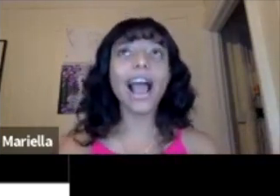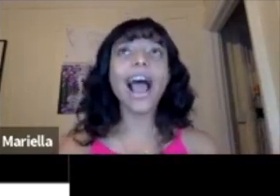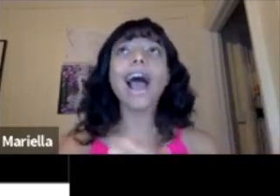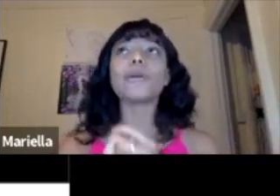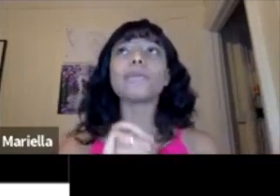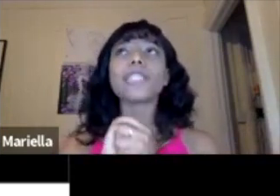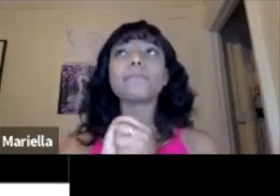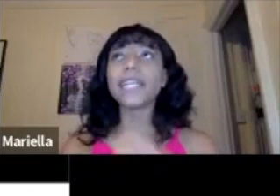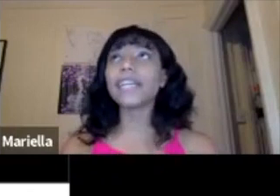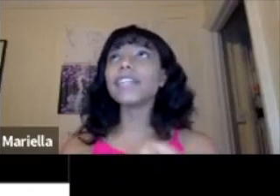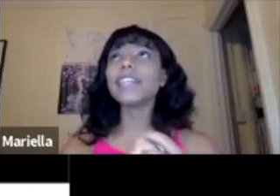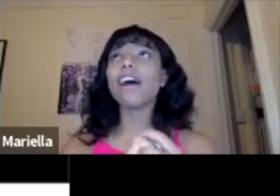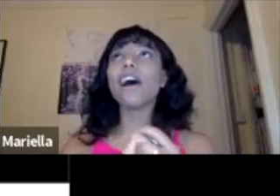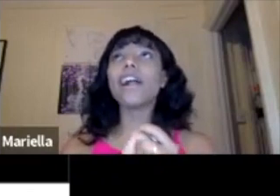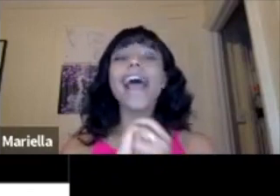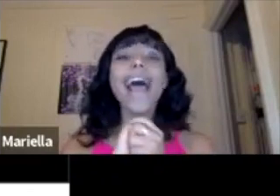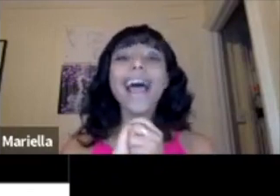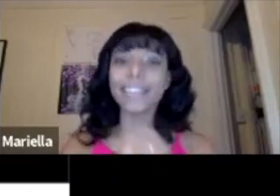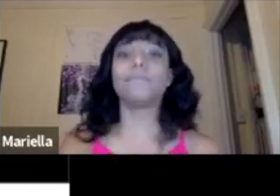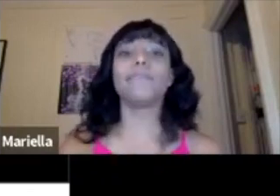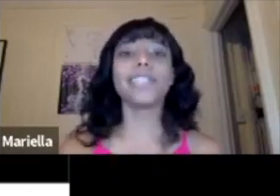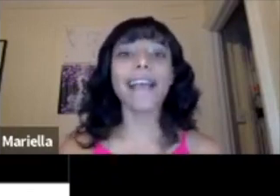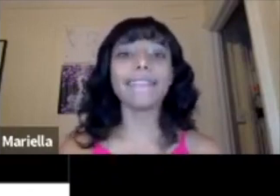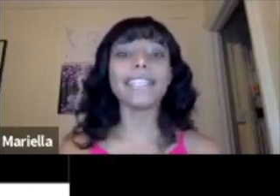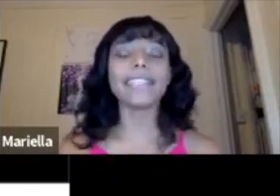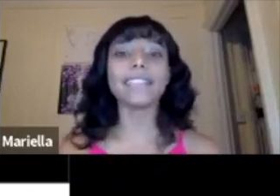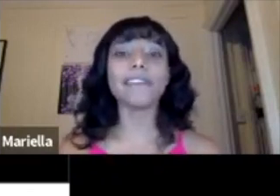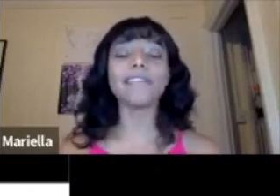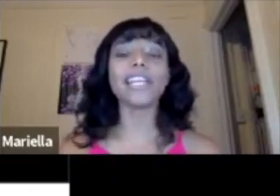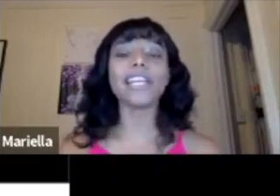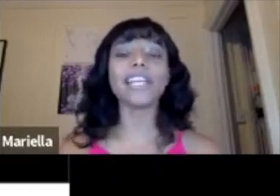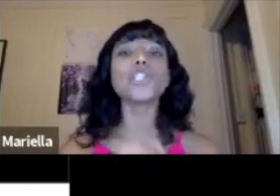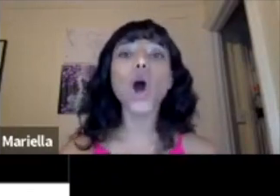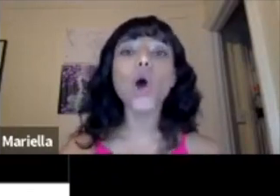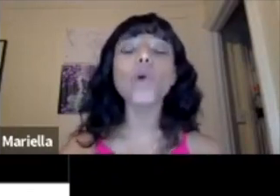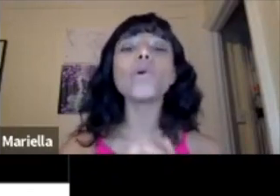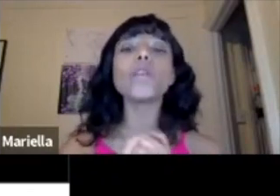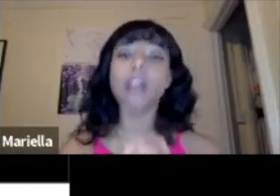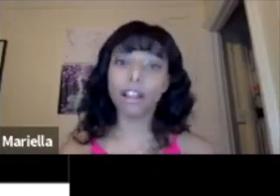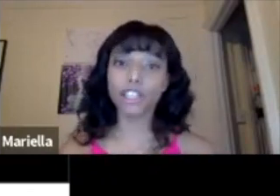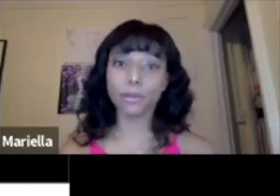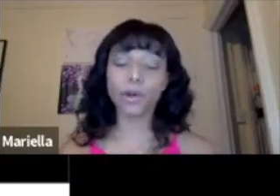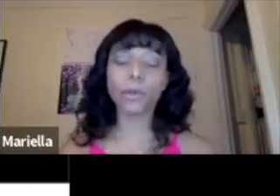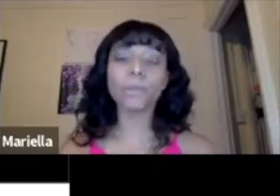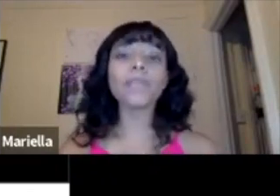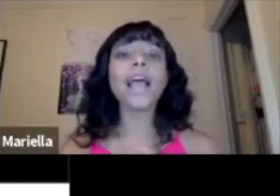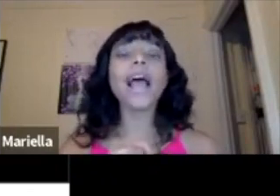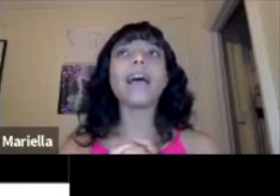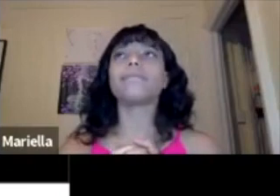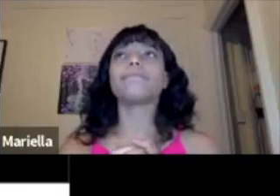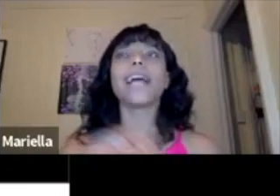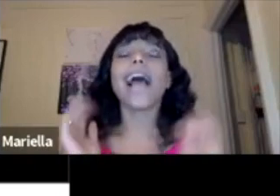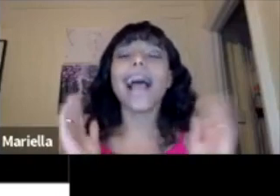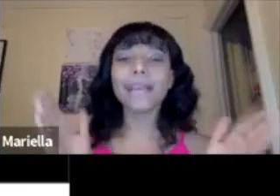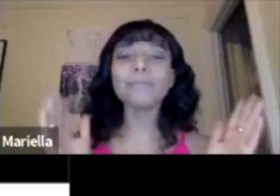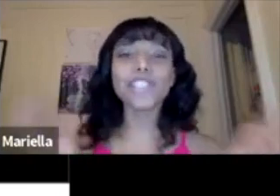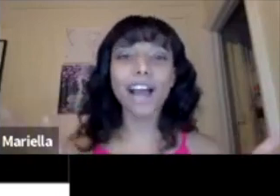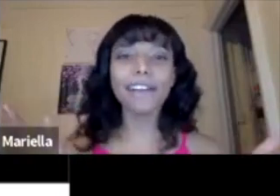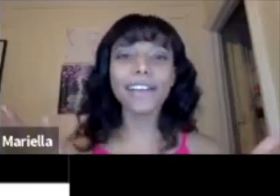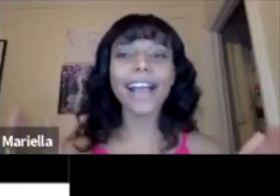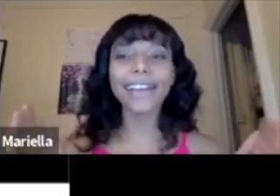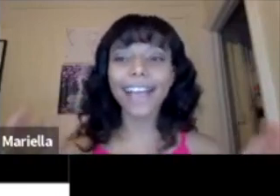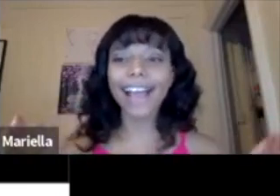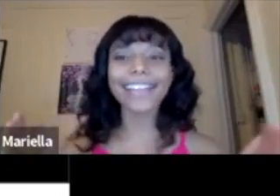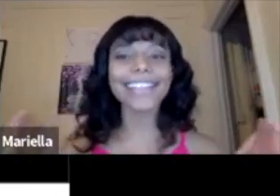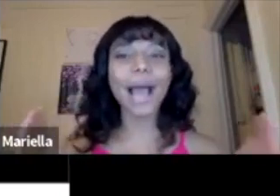speakers. Our speakers are experts at this stuff. They are so knowledgeable. I am